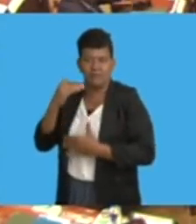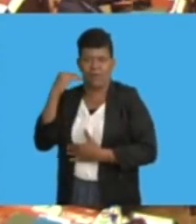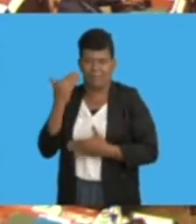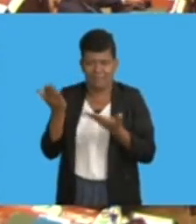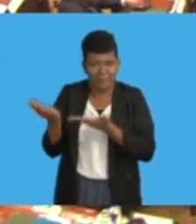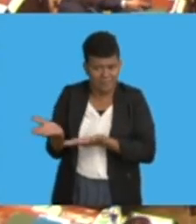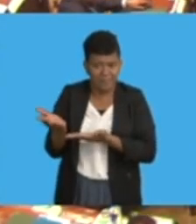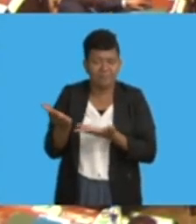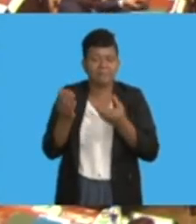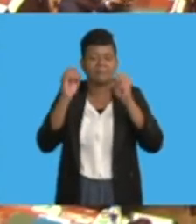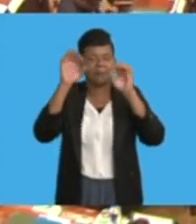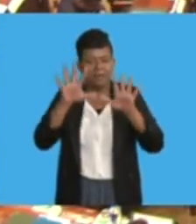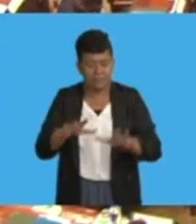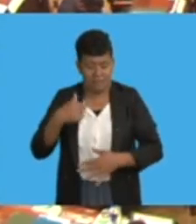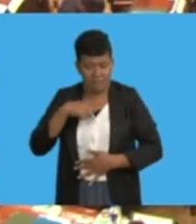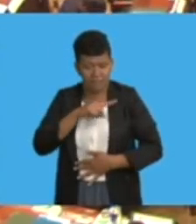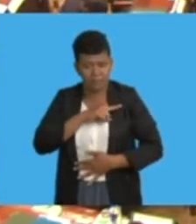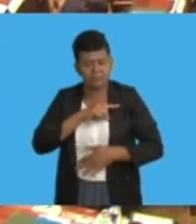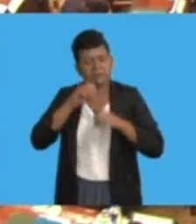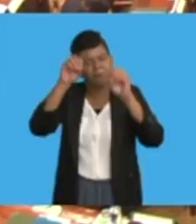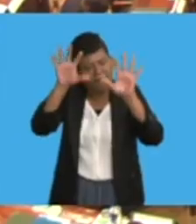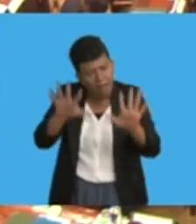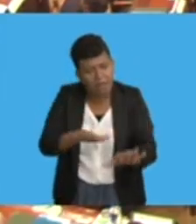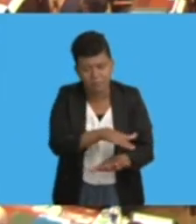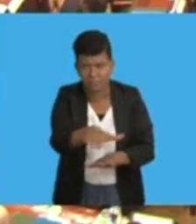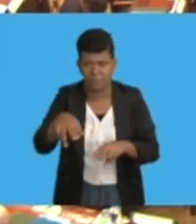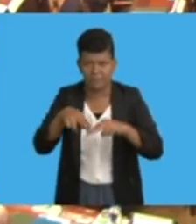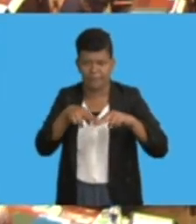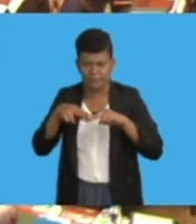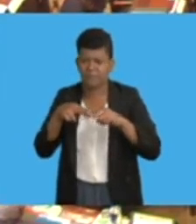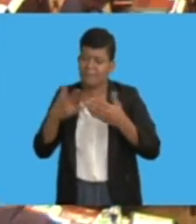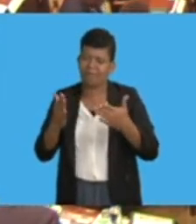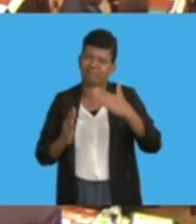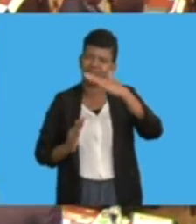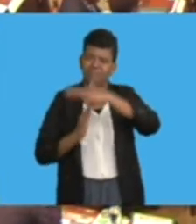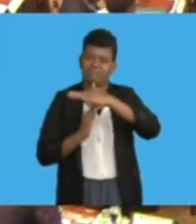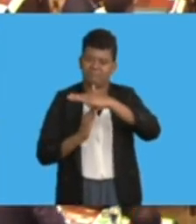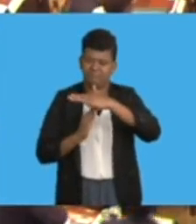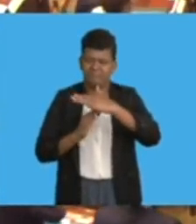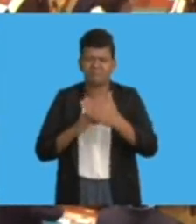May God bless us all, and may God bless Fiji. Honourable members, I now adjourn Parliament, signed aye.